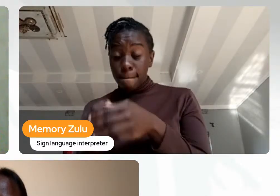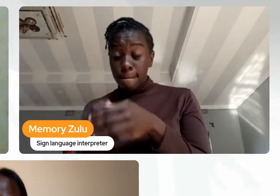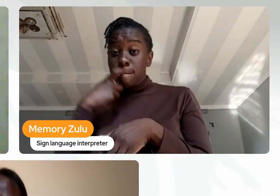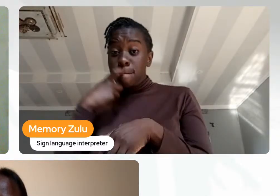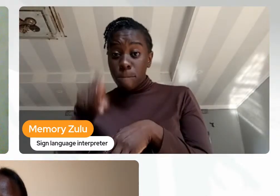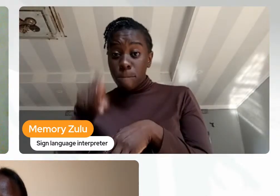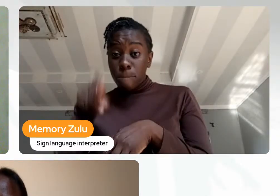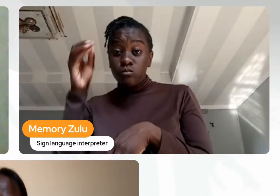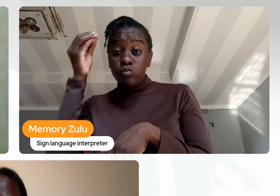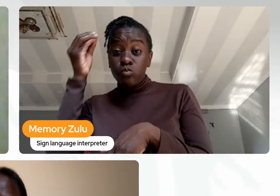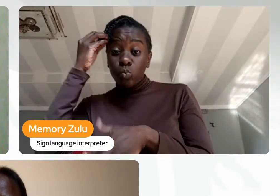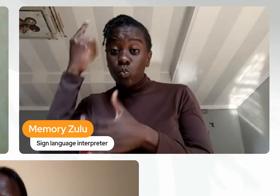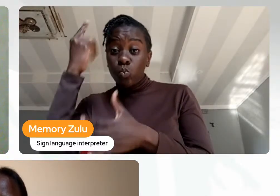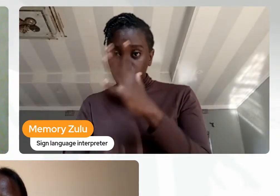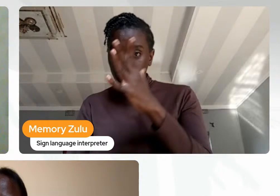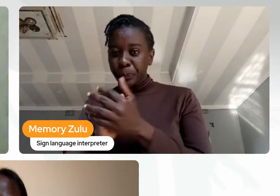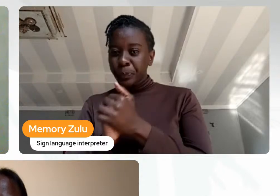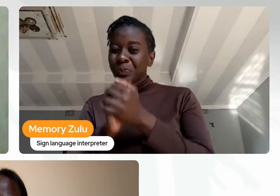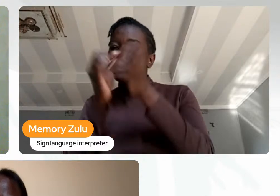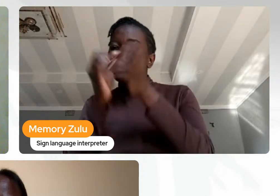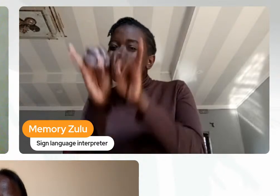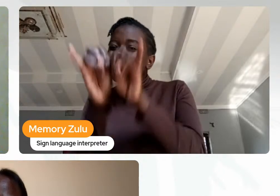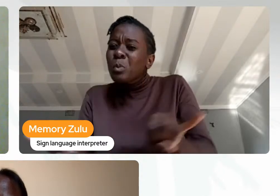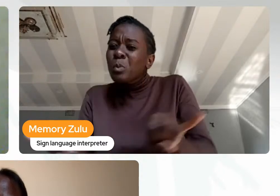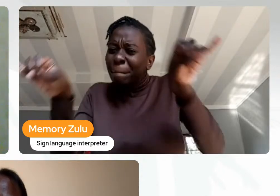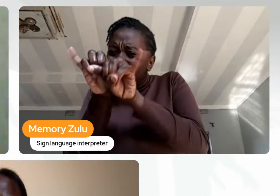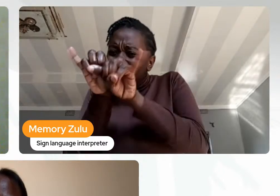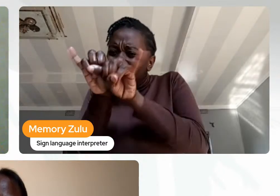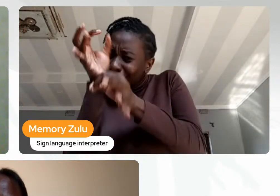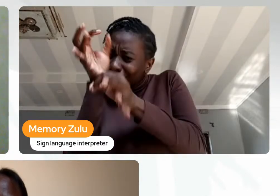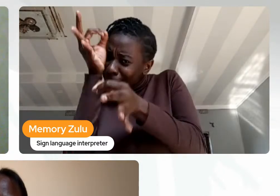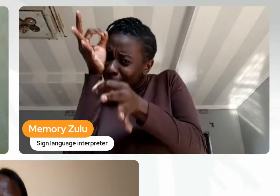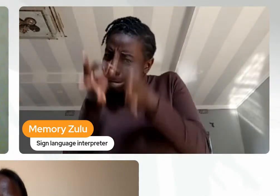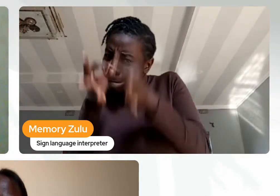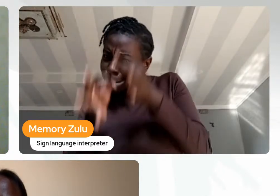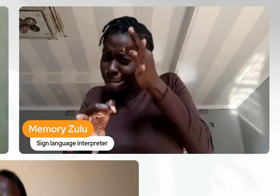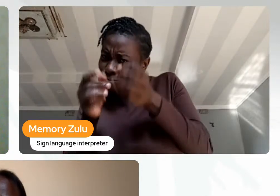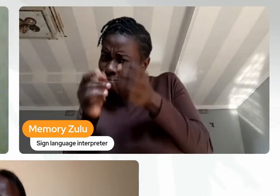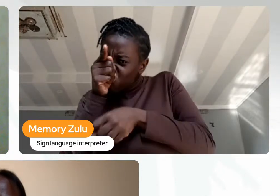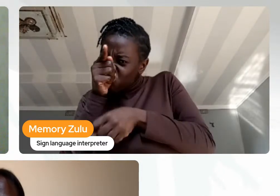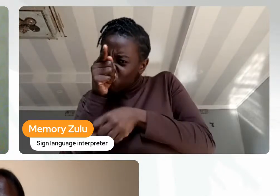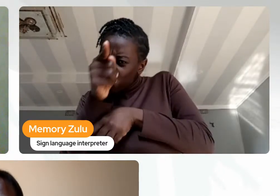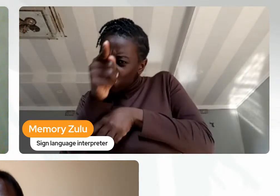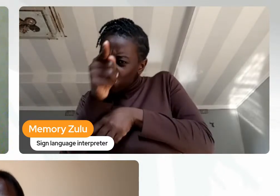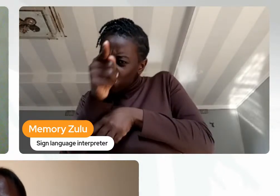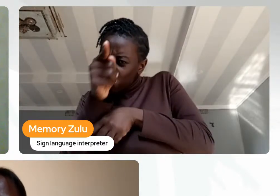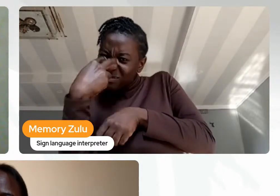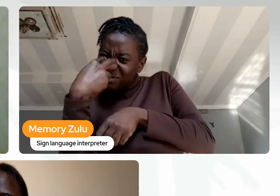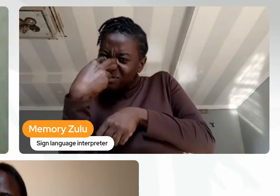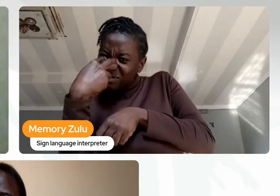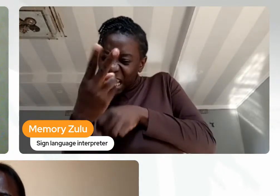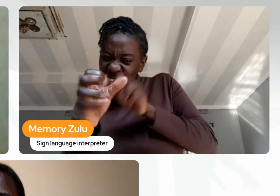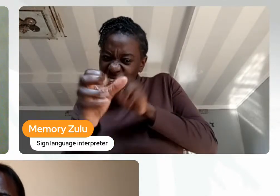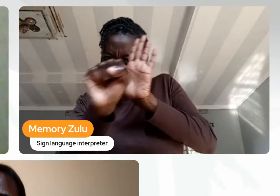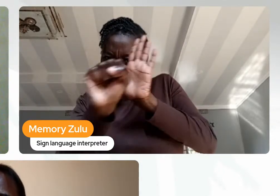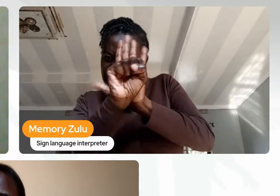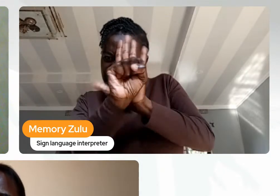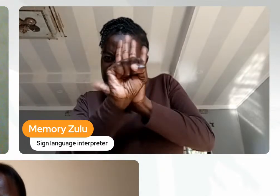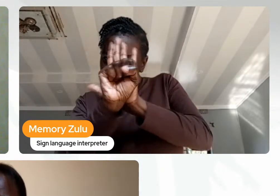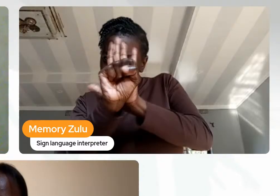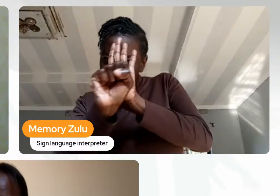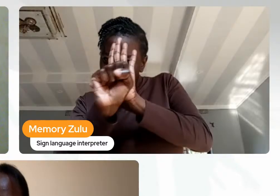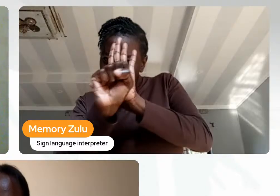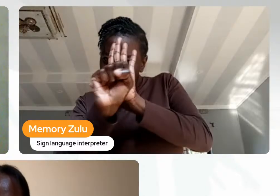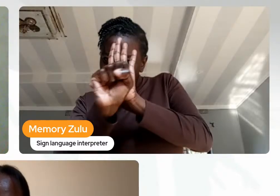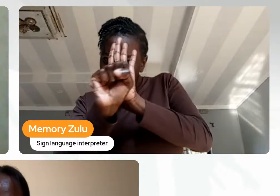or once you've got the symptoms alluding to a particular STIs. And I need to make it mention to say early diagnosis and